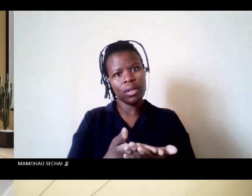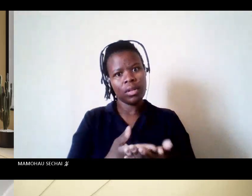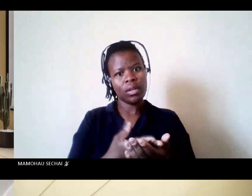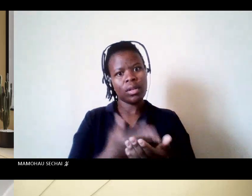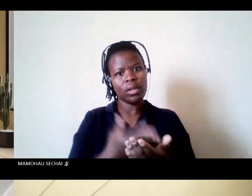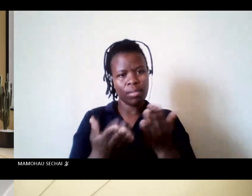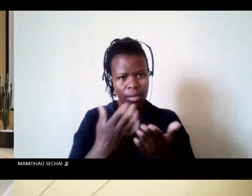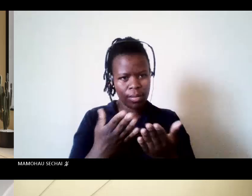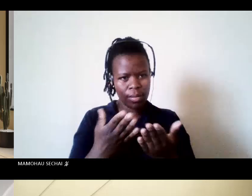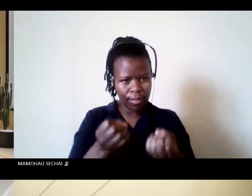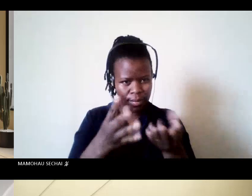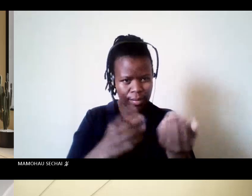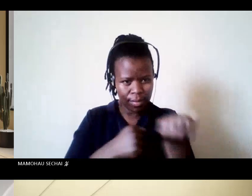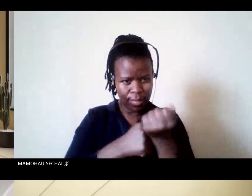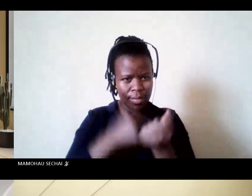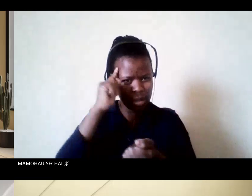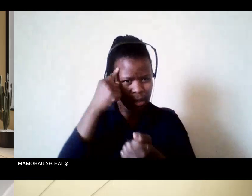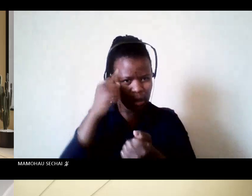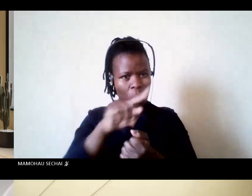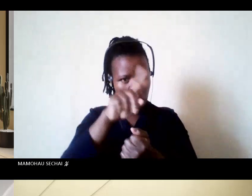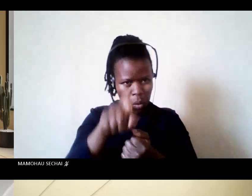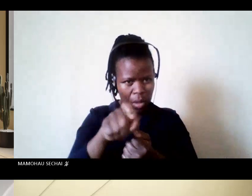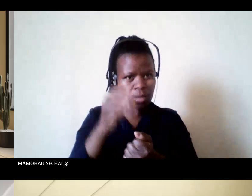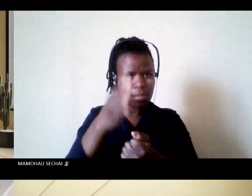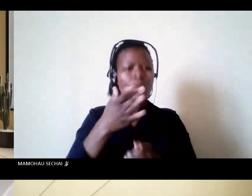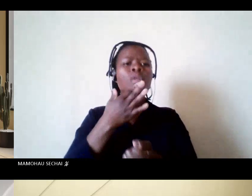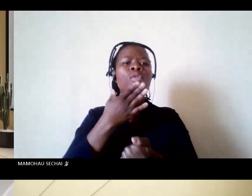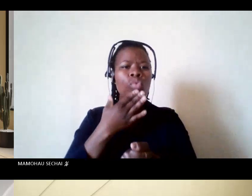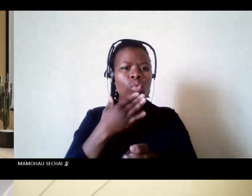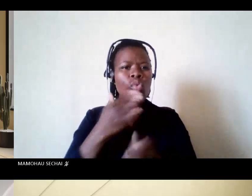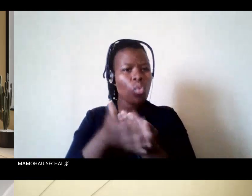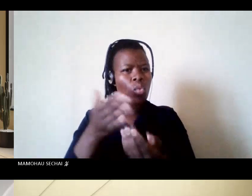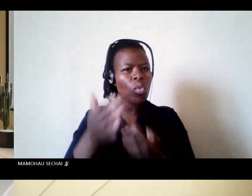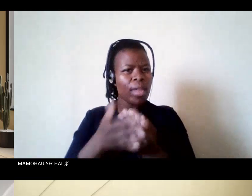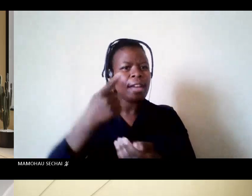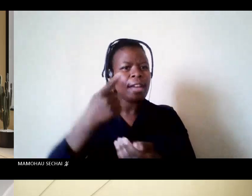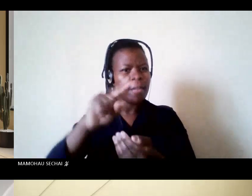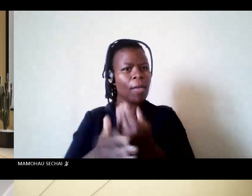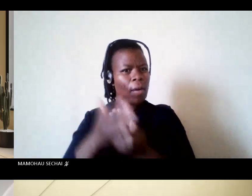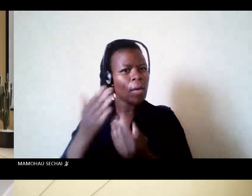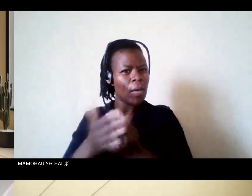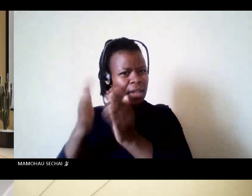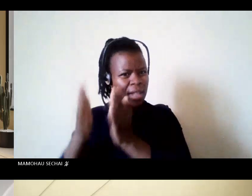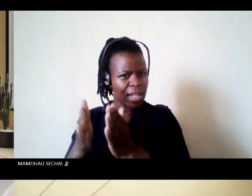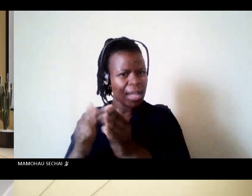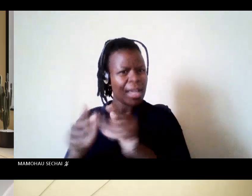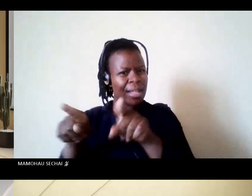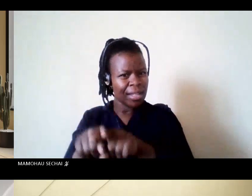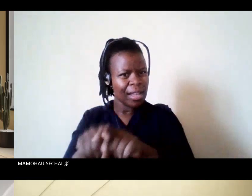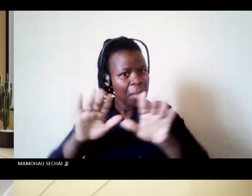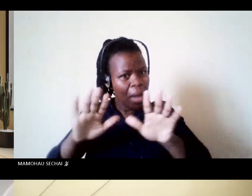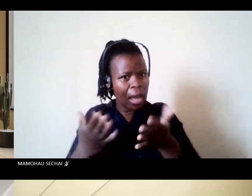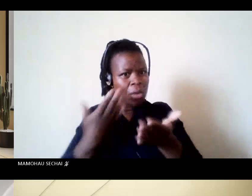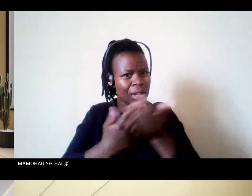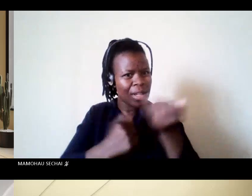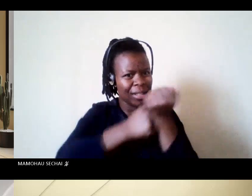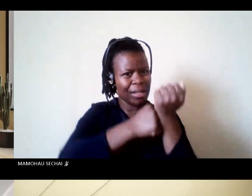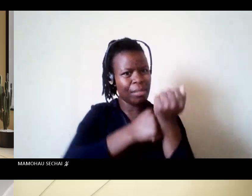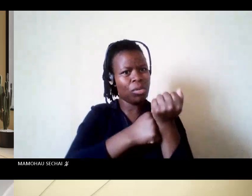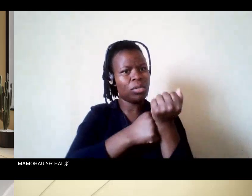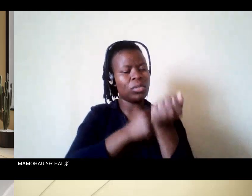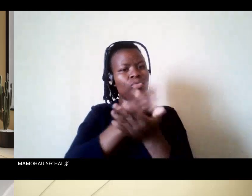question still stands then: who cares for the carer, and how is it that they can be supported? So it's a very